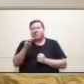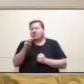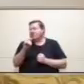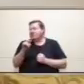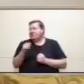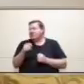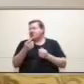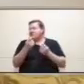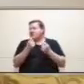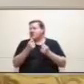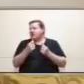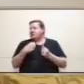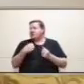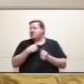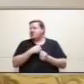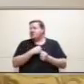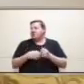committee.